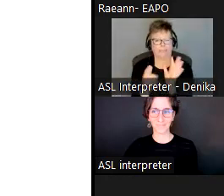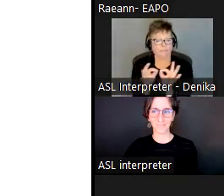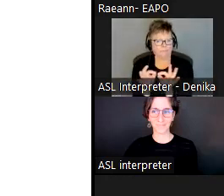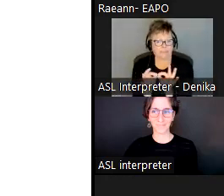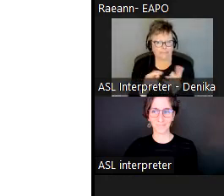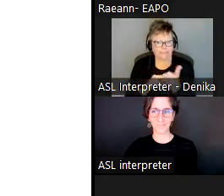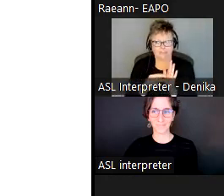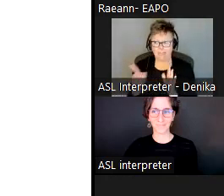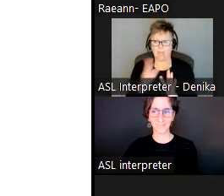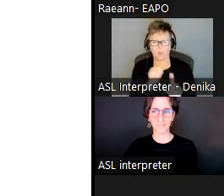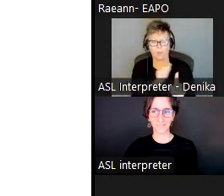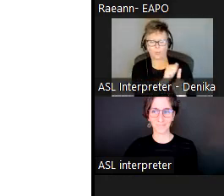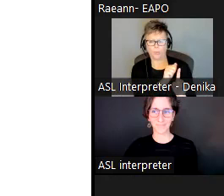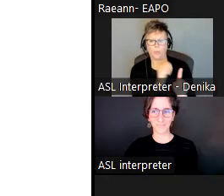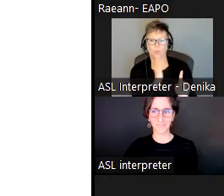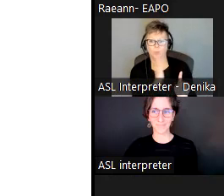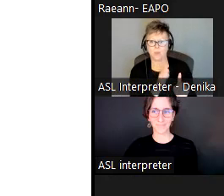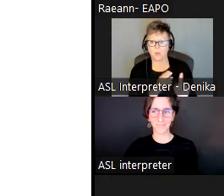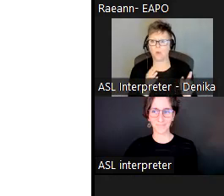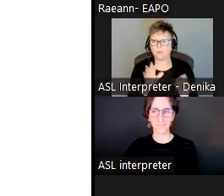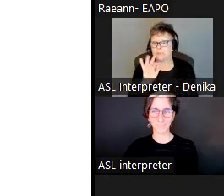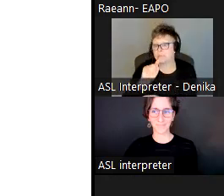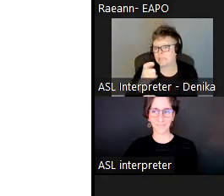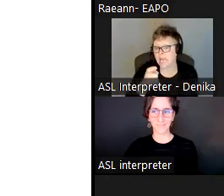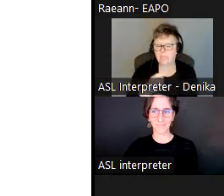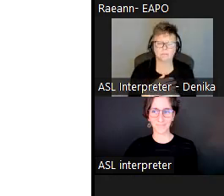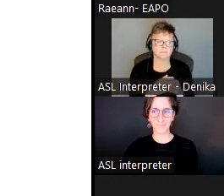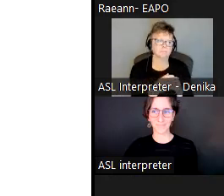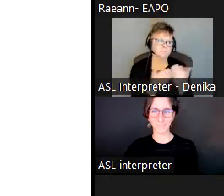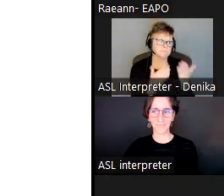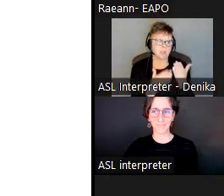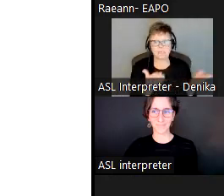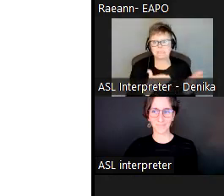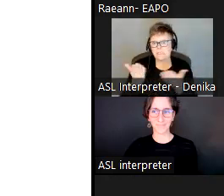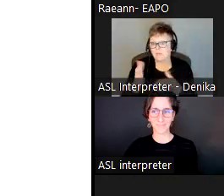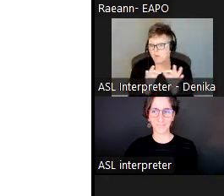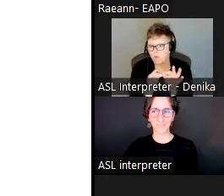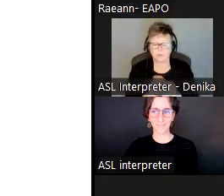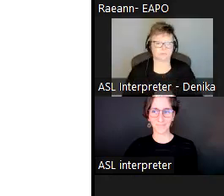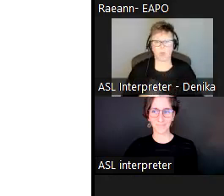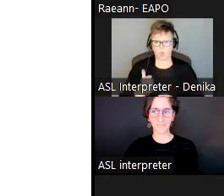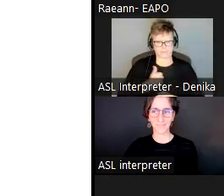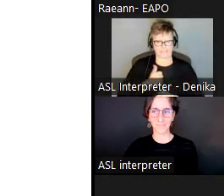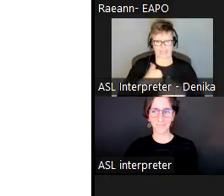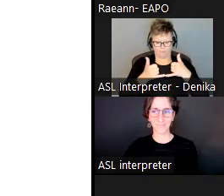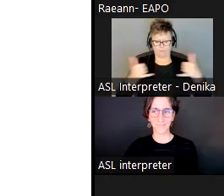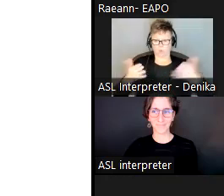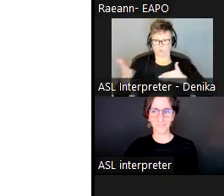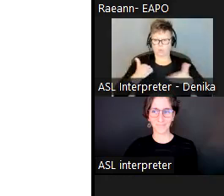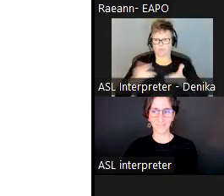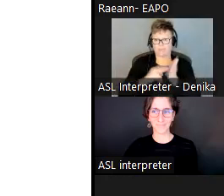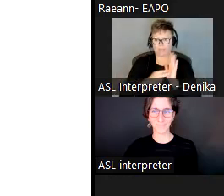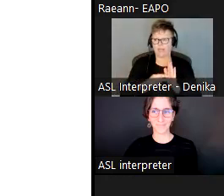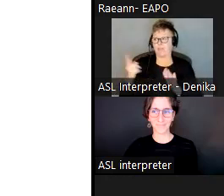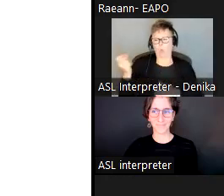taxes, delivery costs. Sometimes Canada Border Services held the package and you need to pay fees